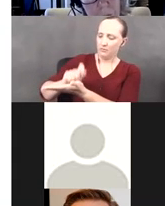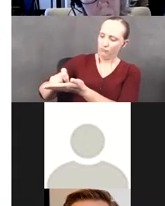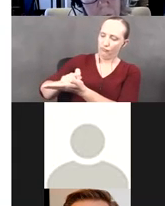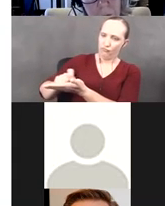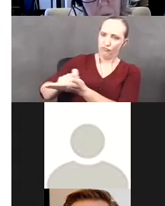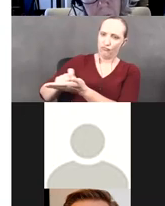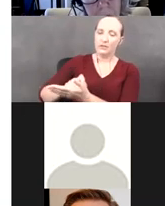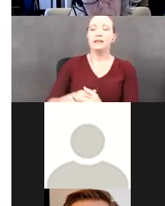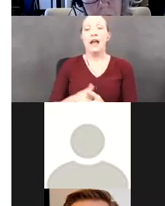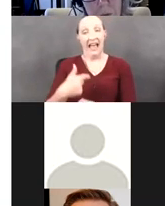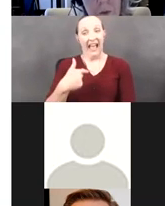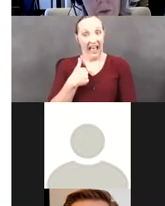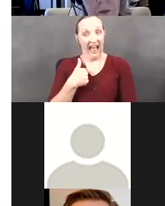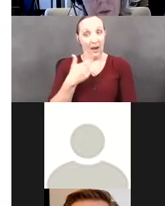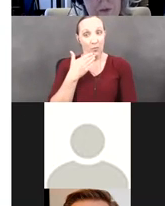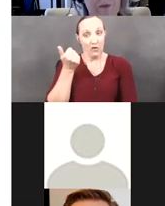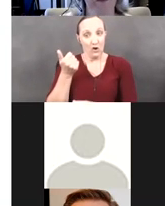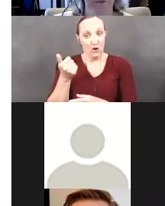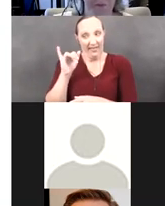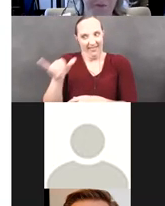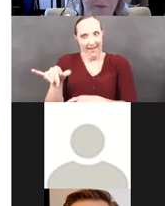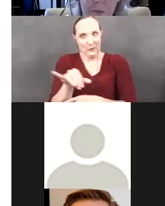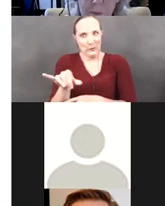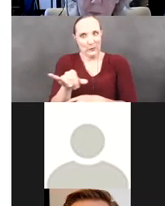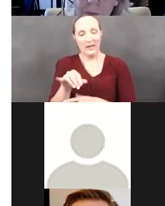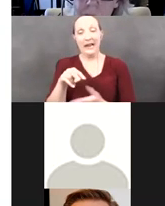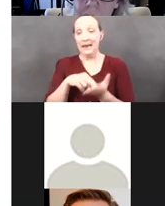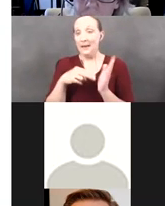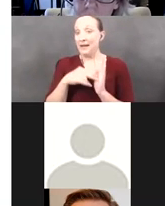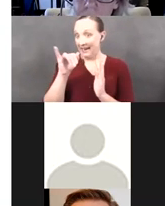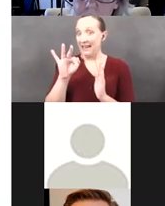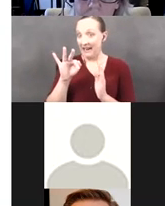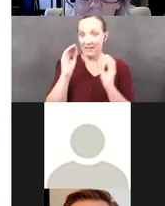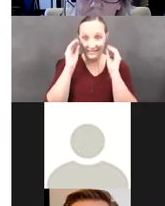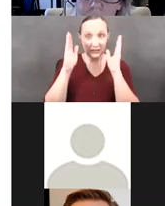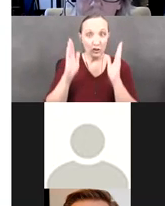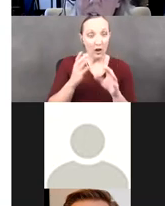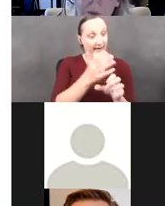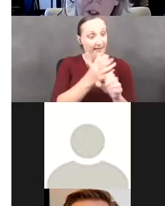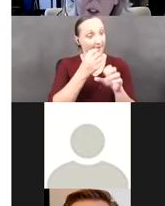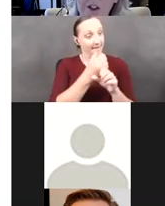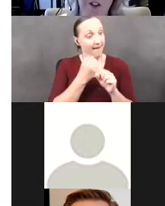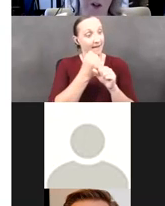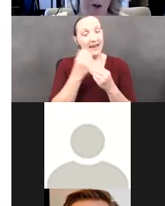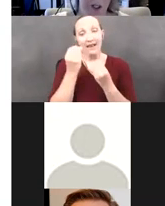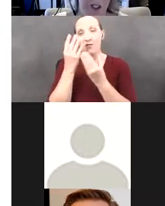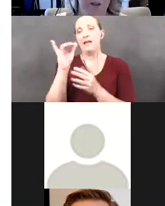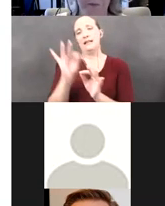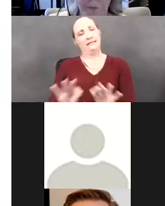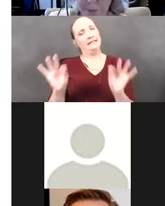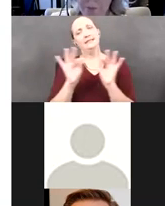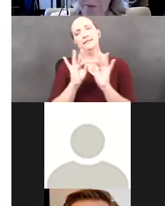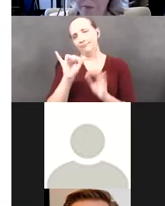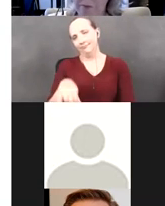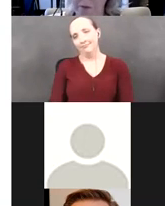respuesta en un I actually papel. prefer to do it that way as well. So if De that's hecho, working and the prefiero teacher is getting the hacerlo así, information, y si that's eso what's key funciona y el here. maestro recibe